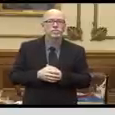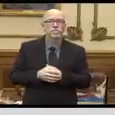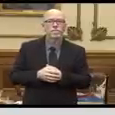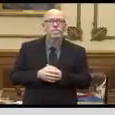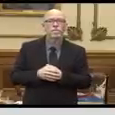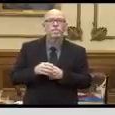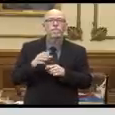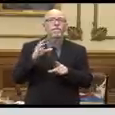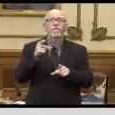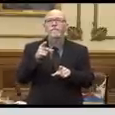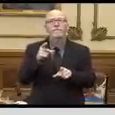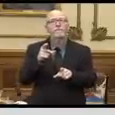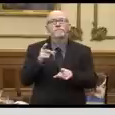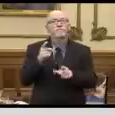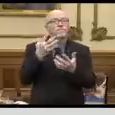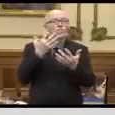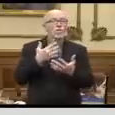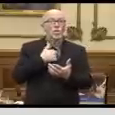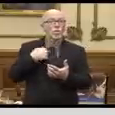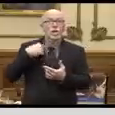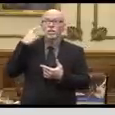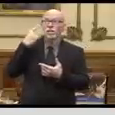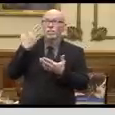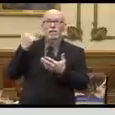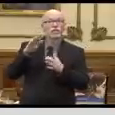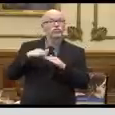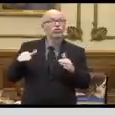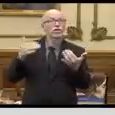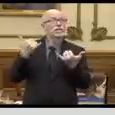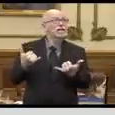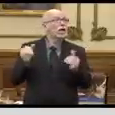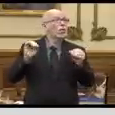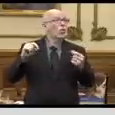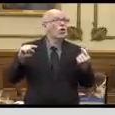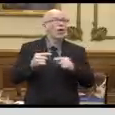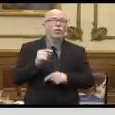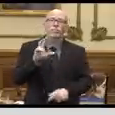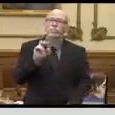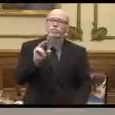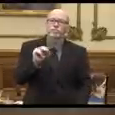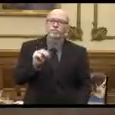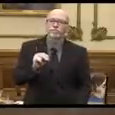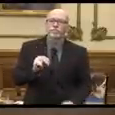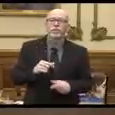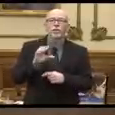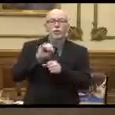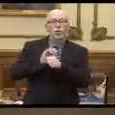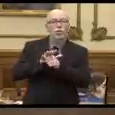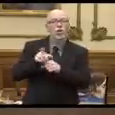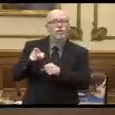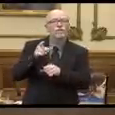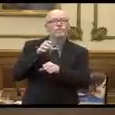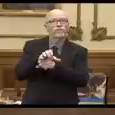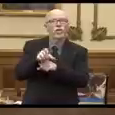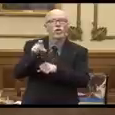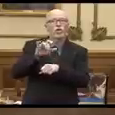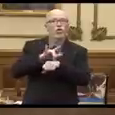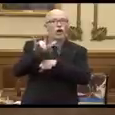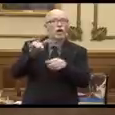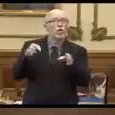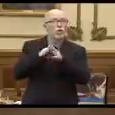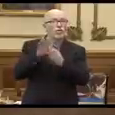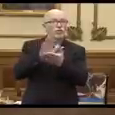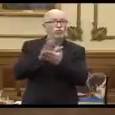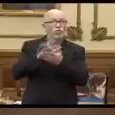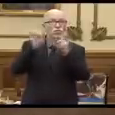no, unfortunately, we don't believe this is because children are not being harmed. COVID-19 forced the early closure of schools and